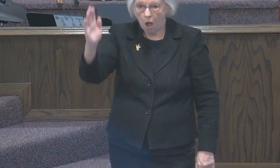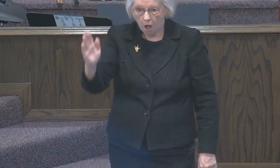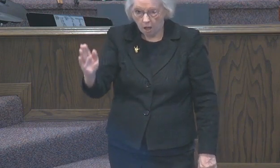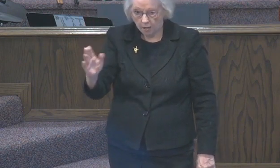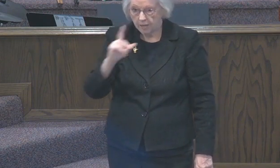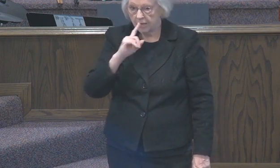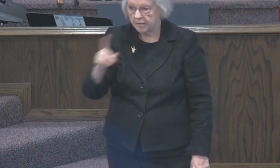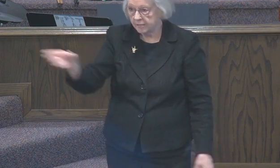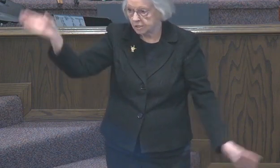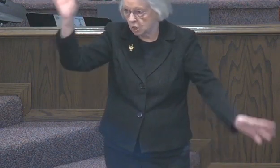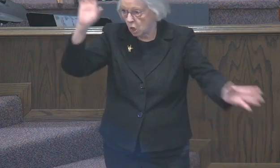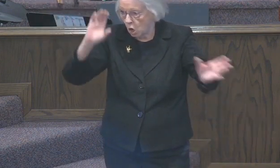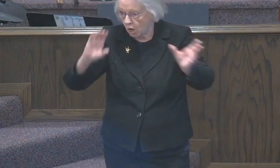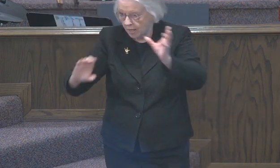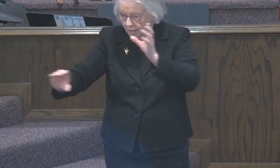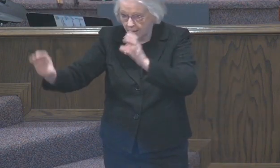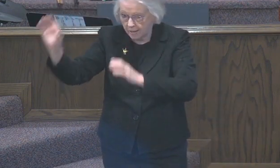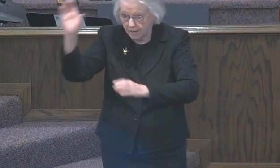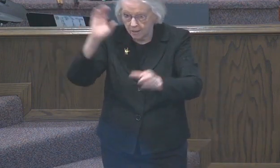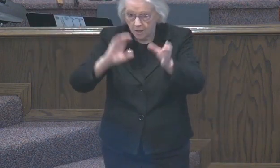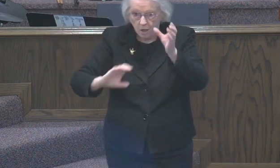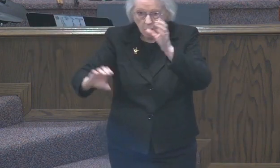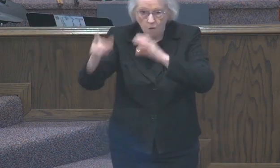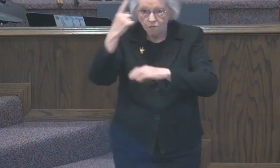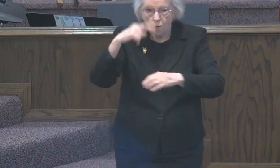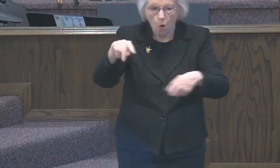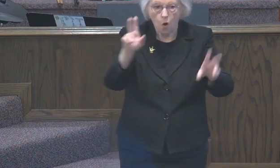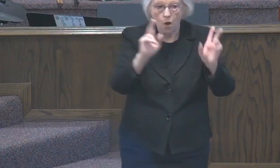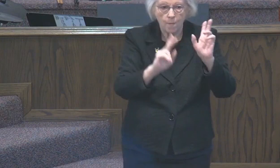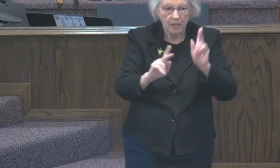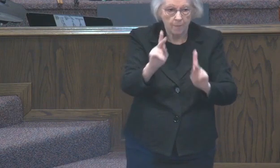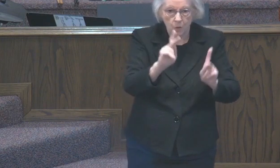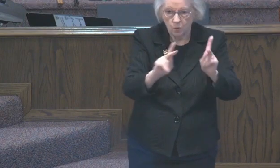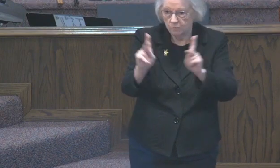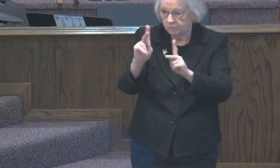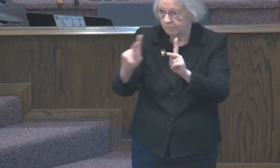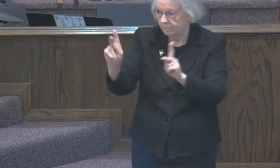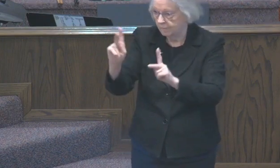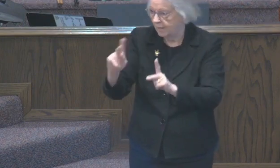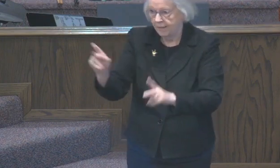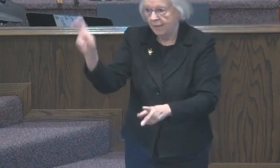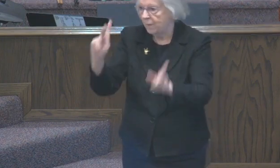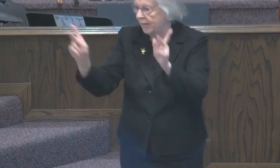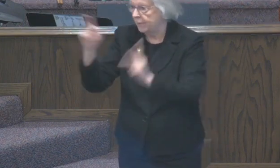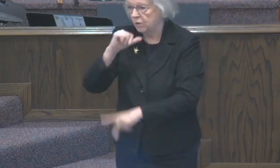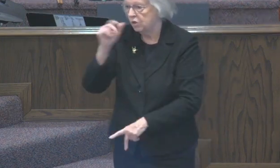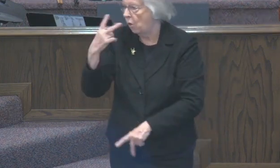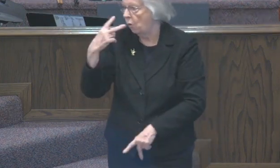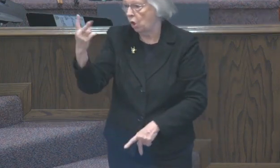Psalm 14, verse 1 says this. The fool has said in his heart, there is no